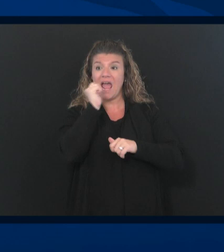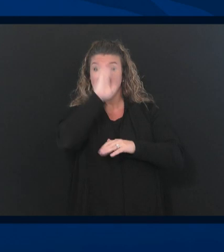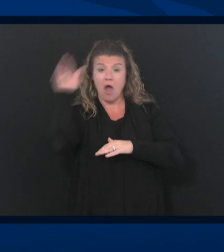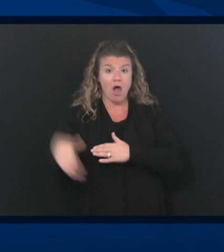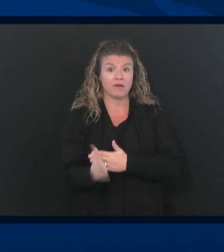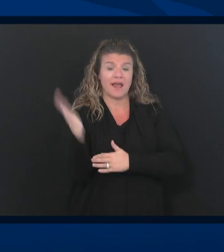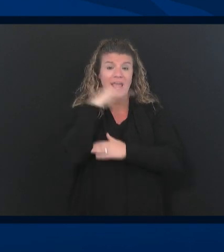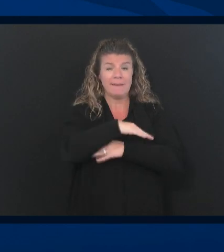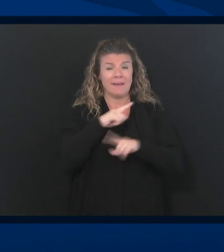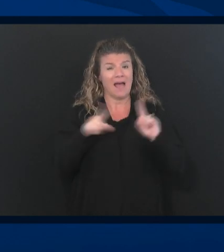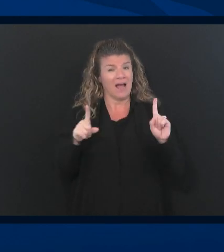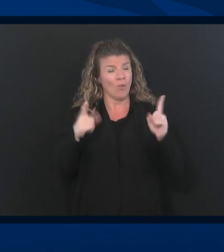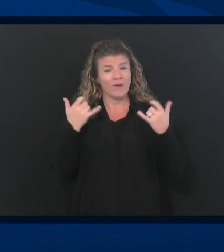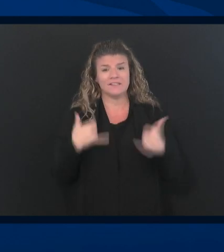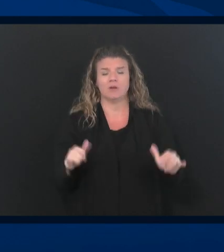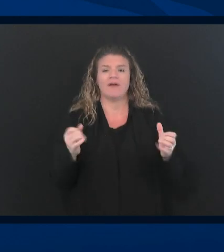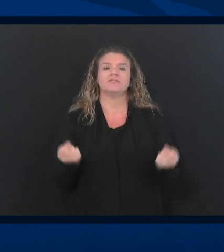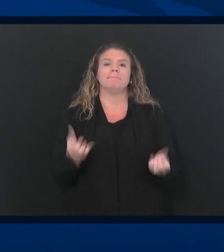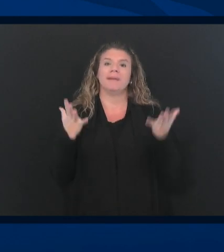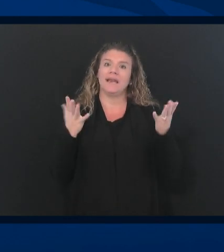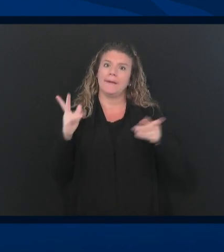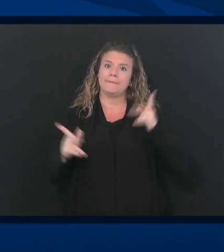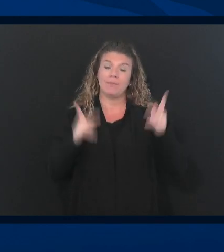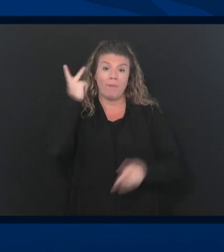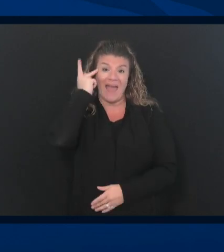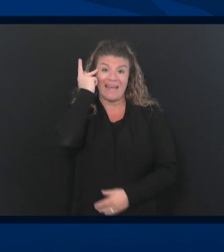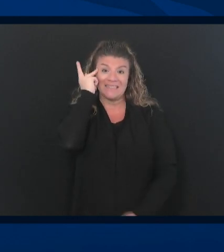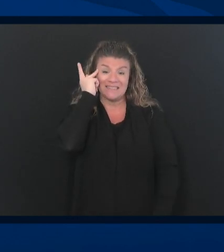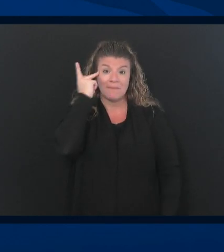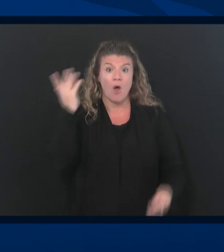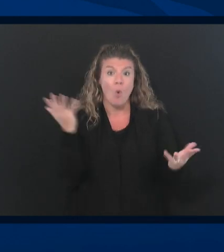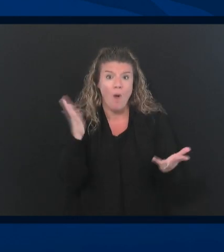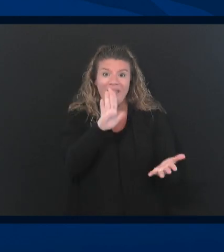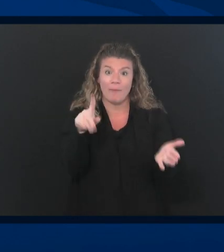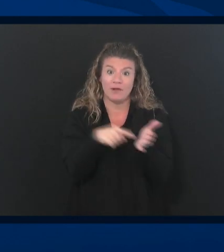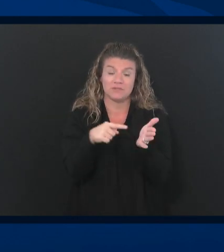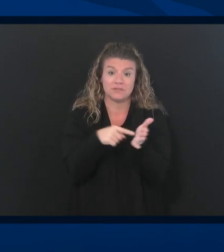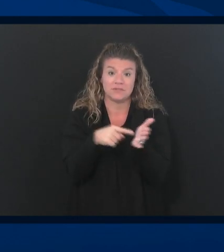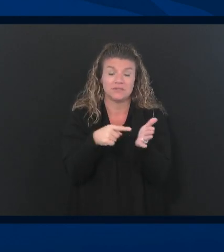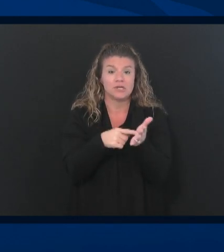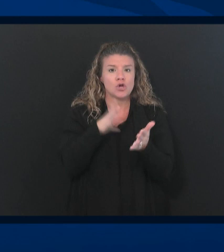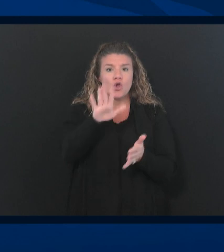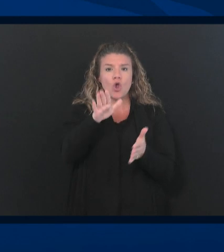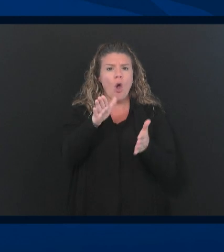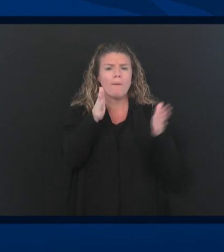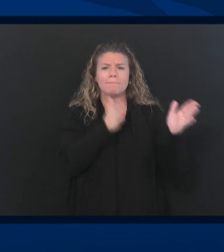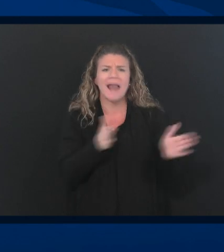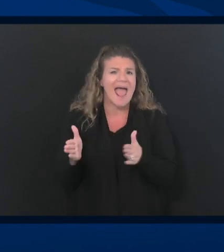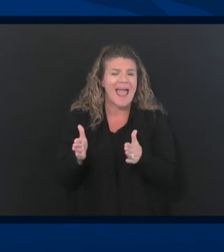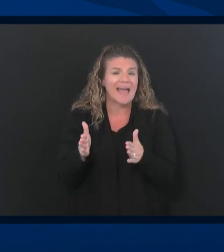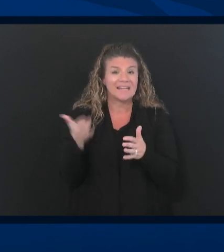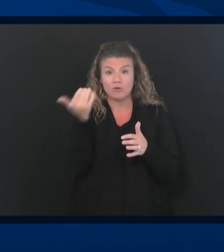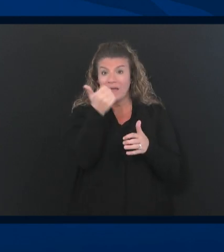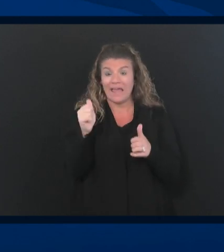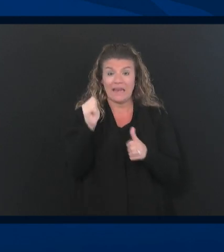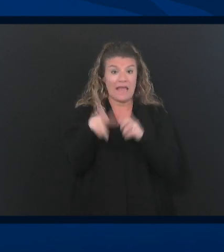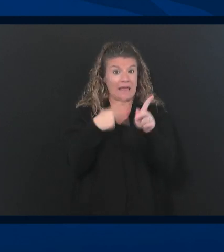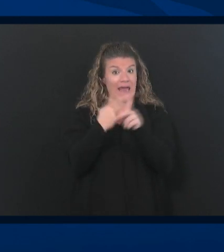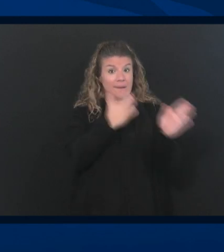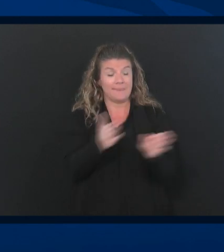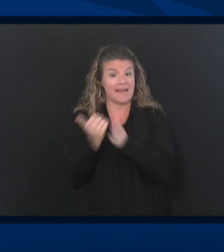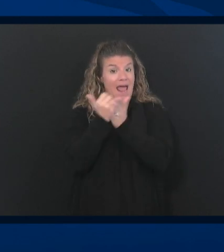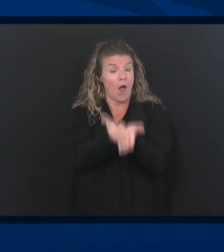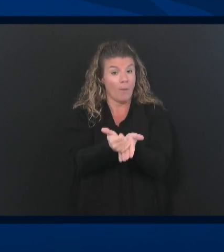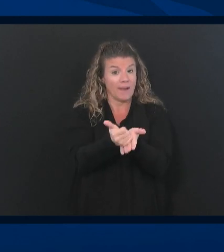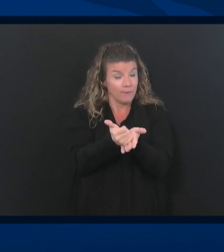so many people out there right now who are panicked about paying their bills. What is your plan? Is there any kind of a plan to help people in the short